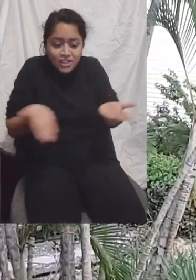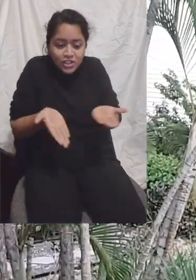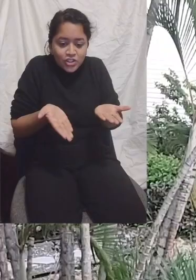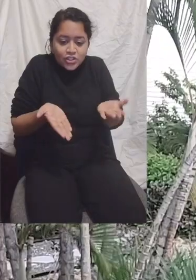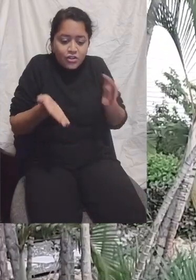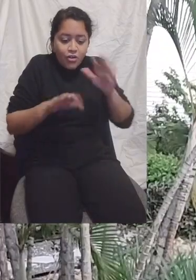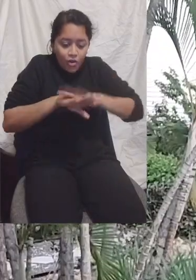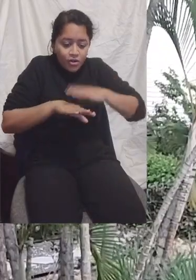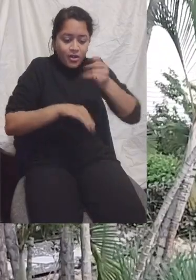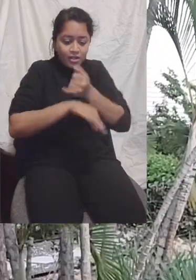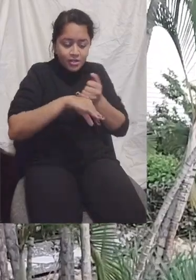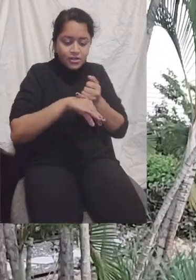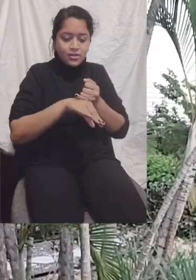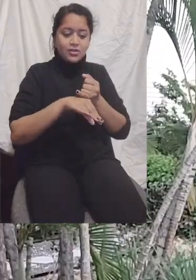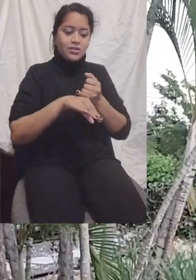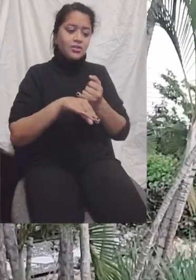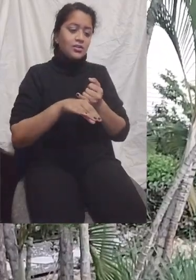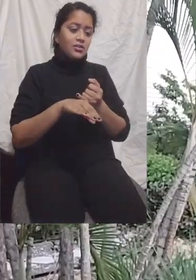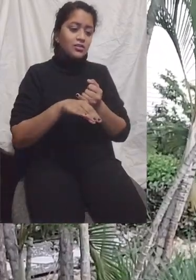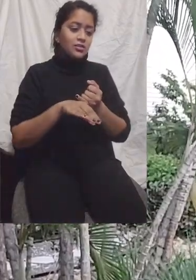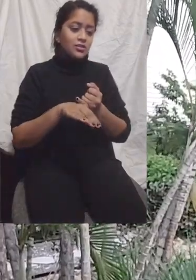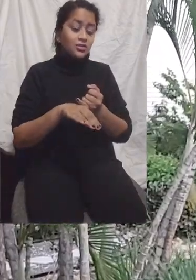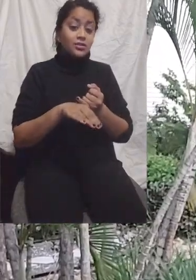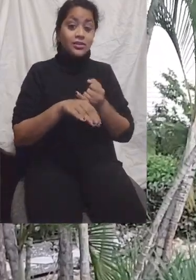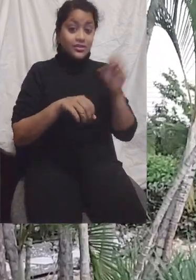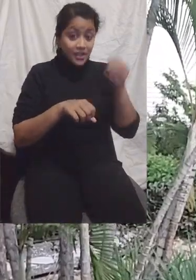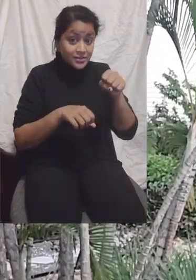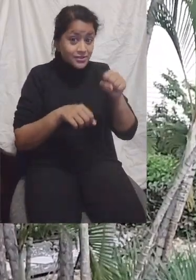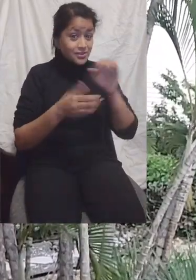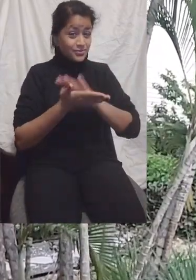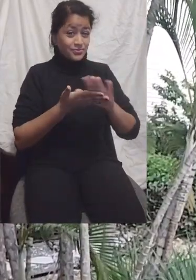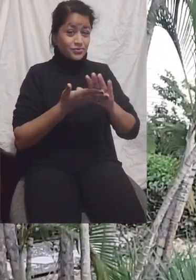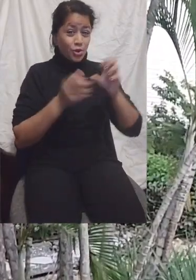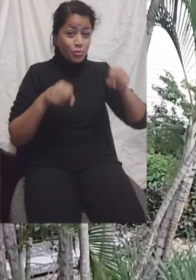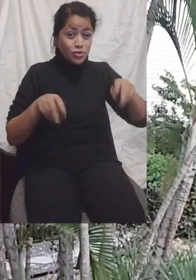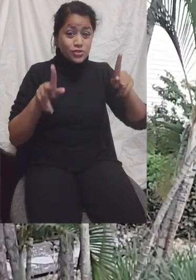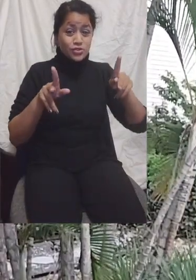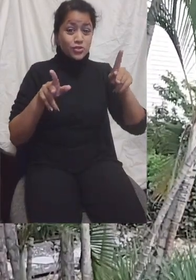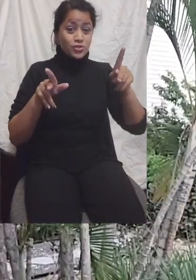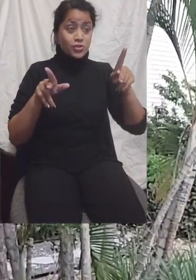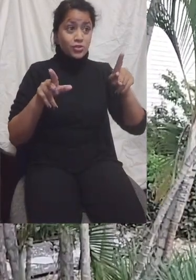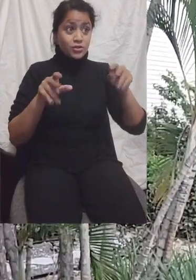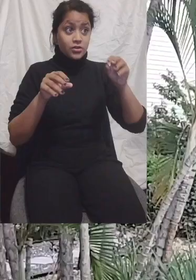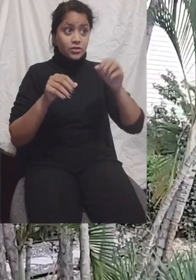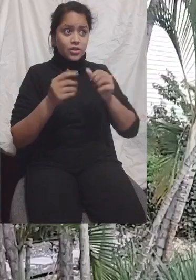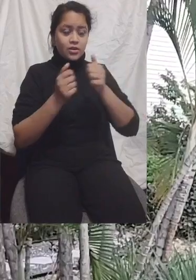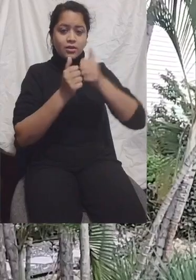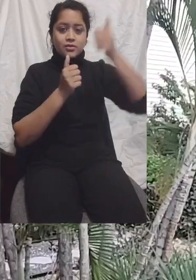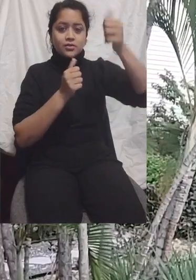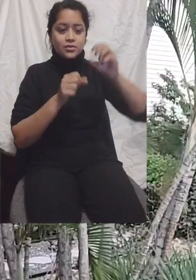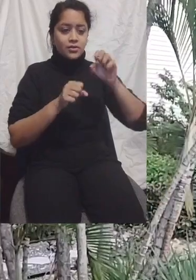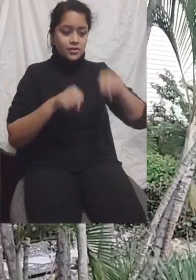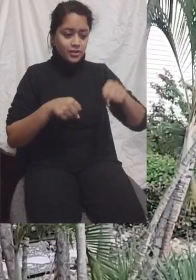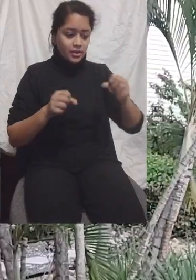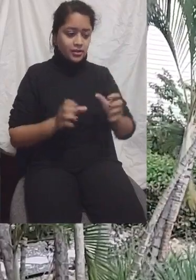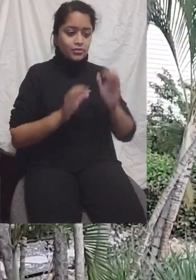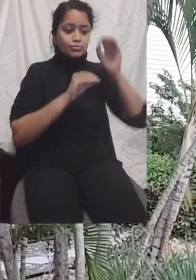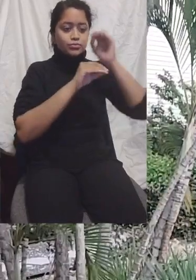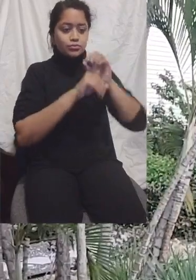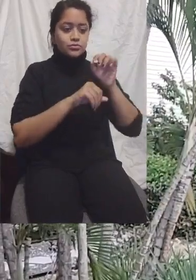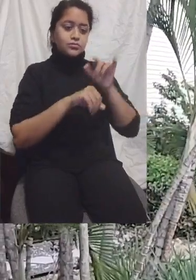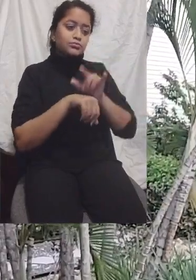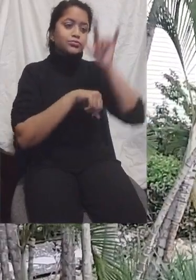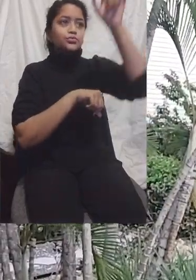control the dogs here instead of moving them to other countries like Canada? That would be ideal. I mean, it's nice that we have